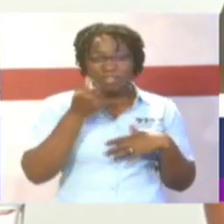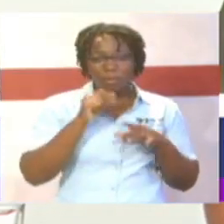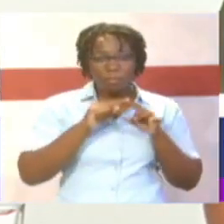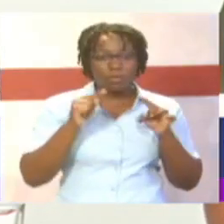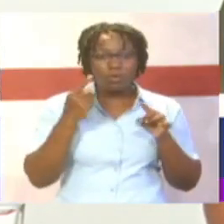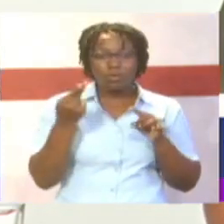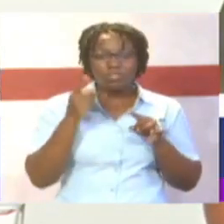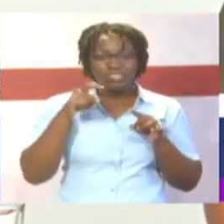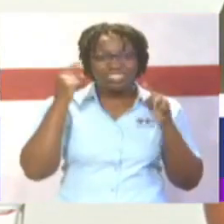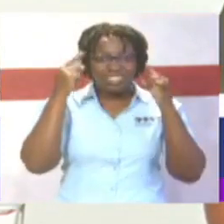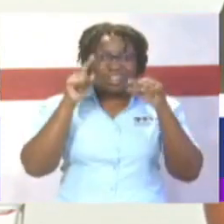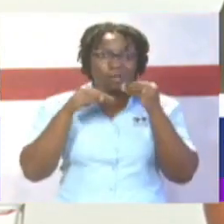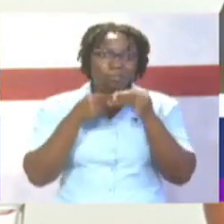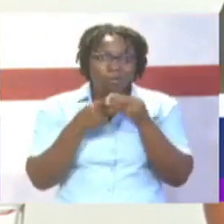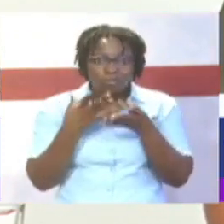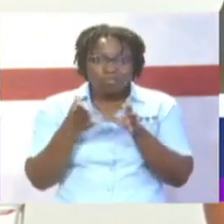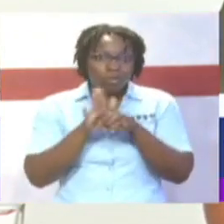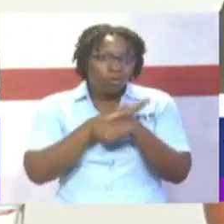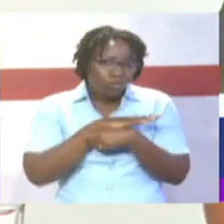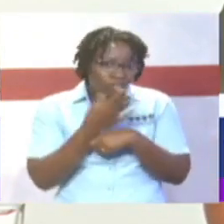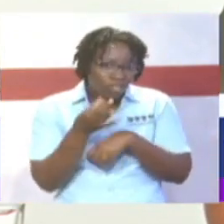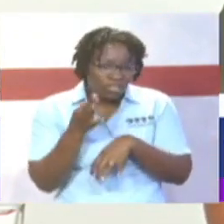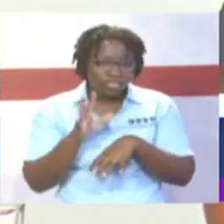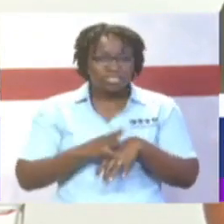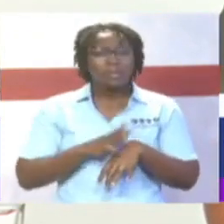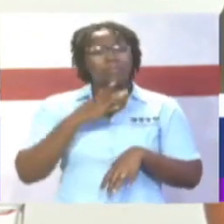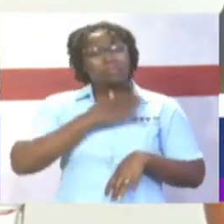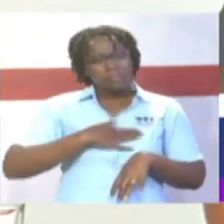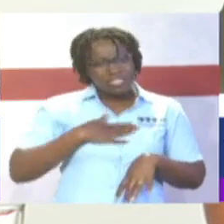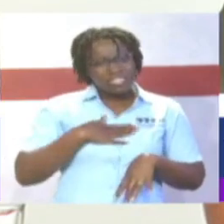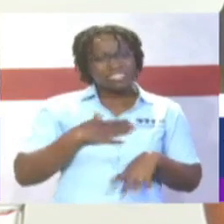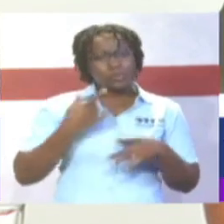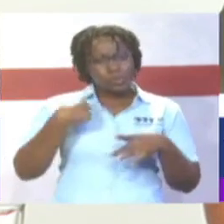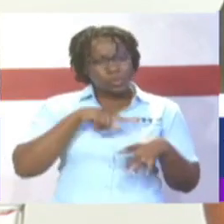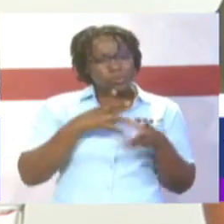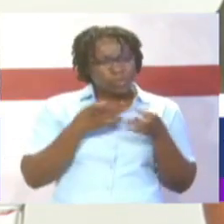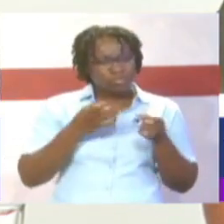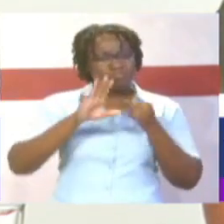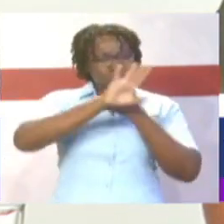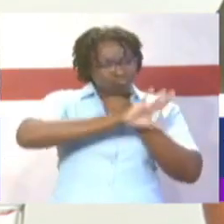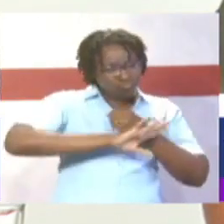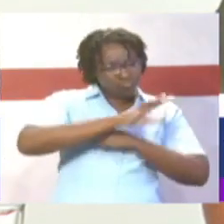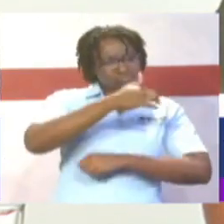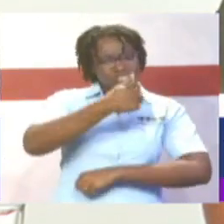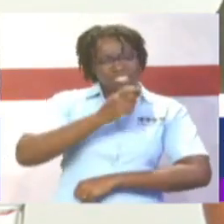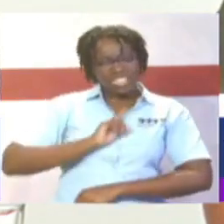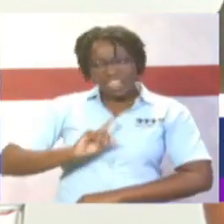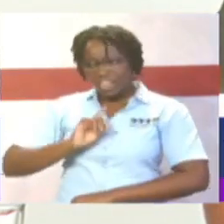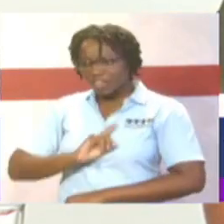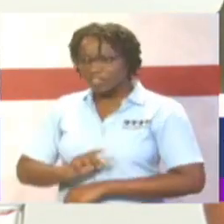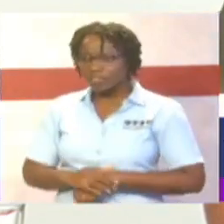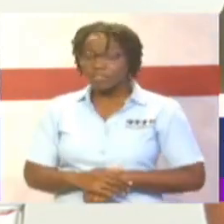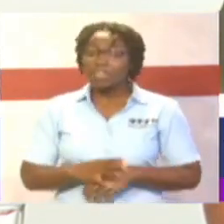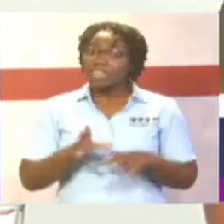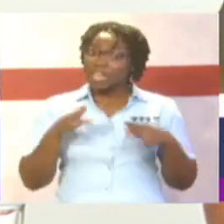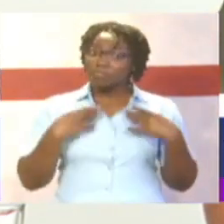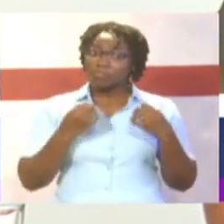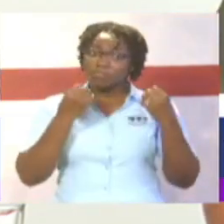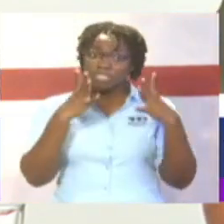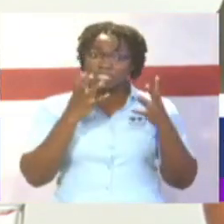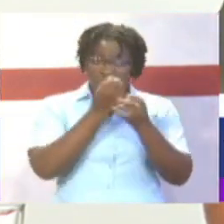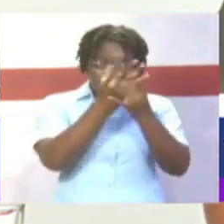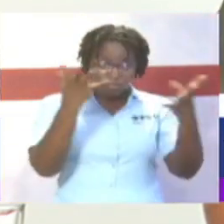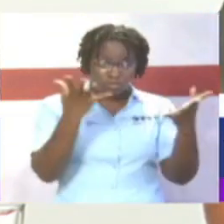Let us truly protect our most vulnerable. I know that there's a lot of misinformation out there, but it is known at this